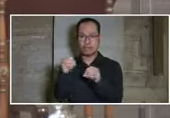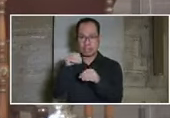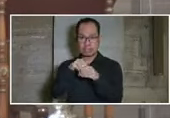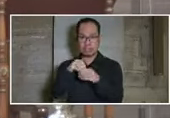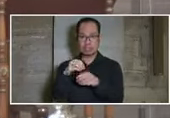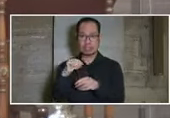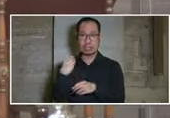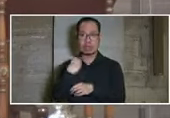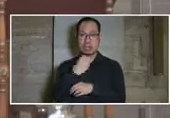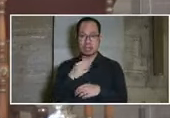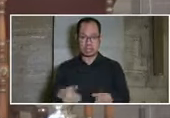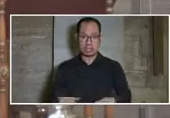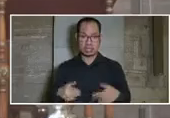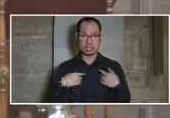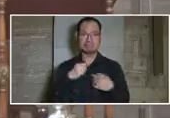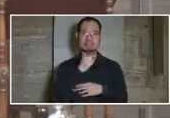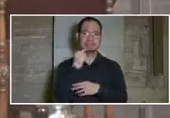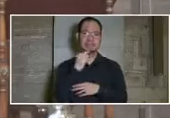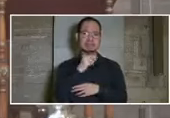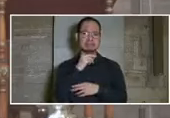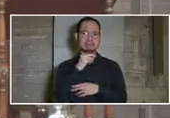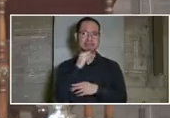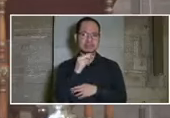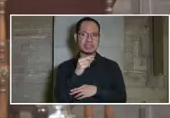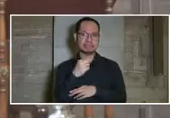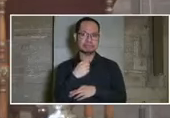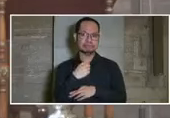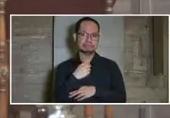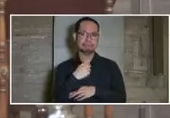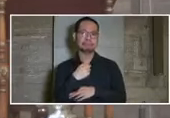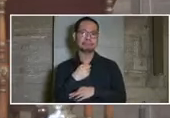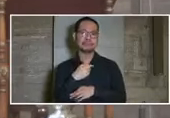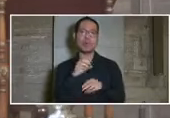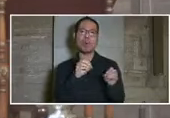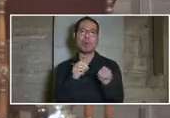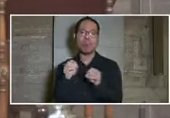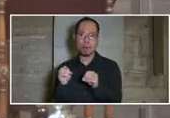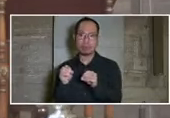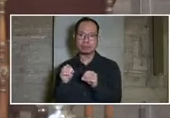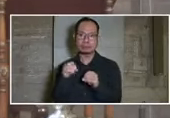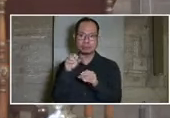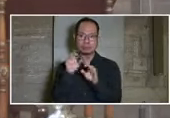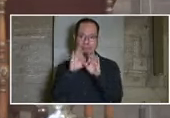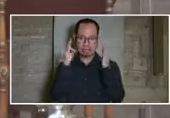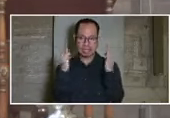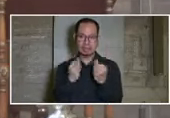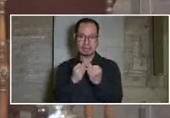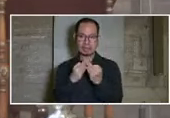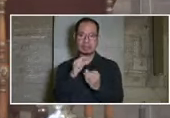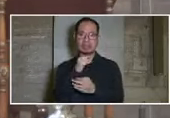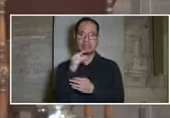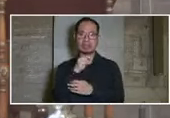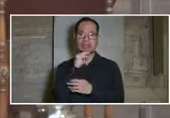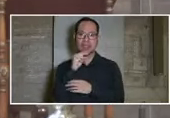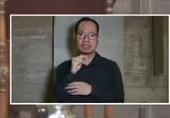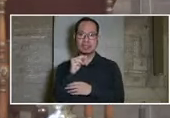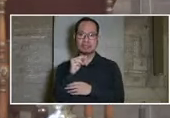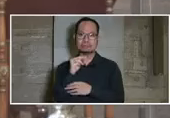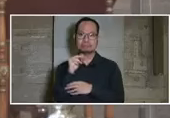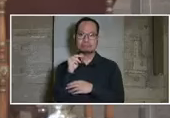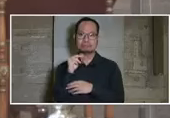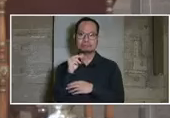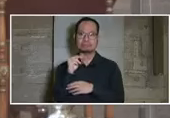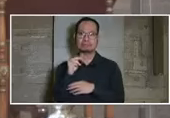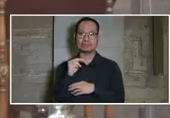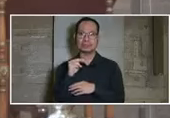ito. Father, hindi na po maayos yung pamilya ko. Father, I'm not anymore in good terms with